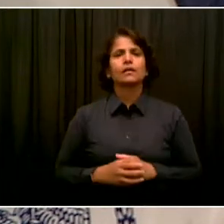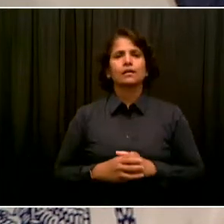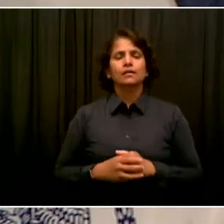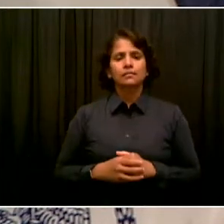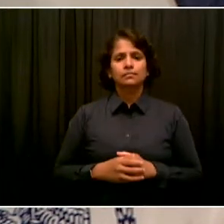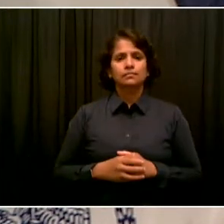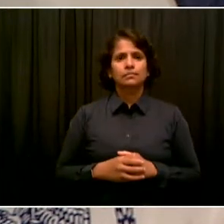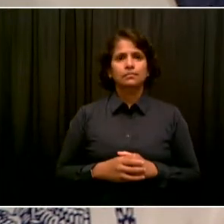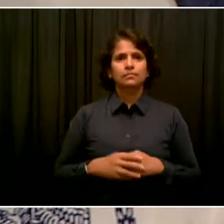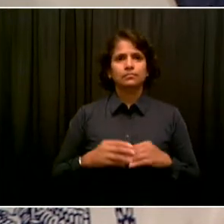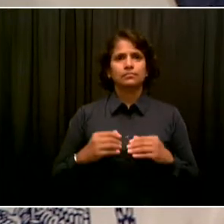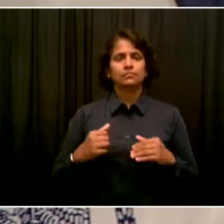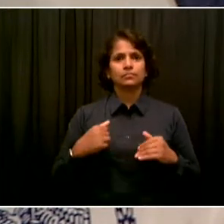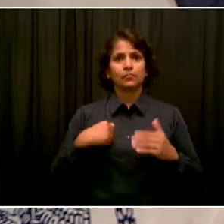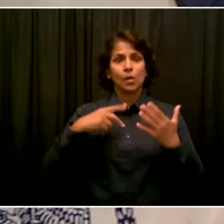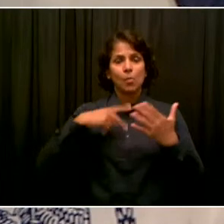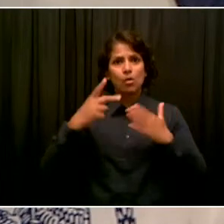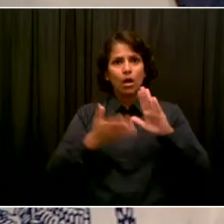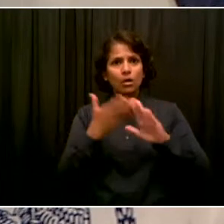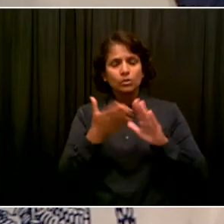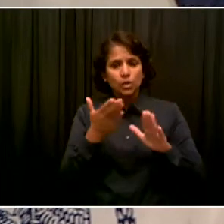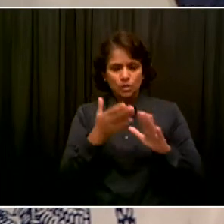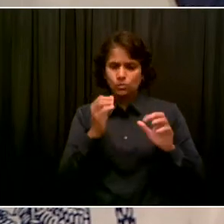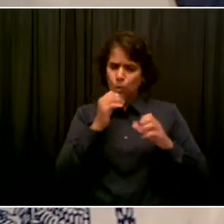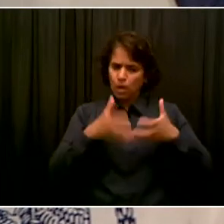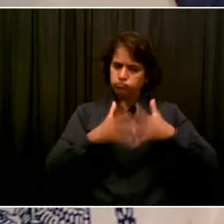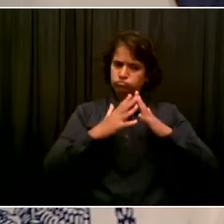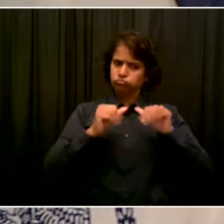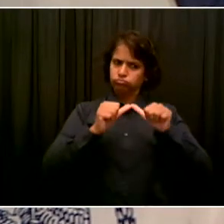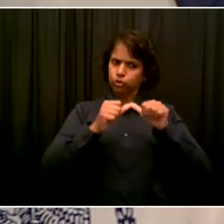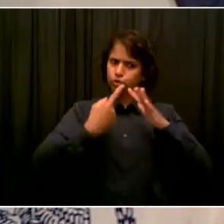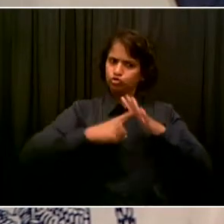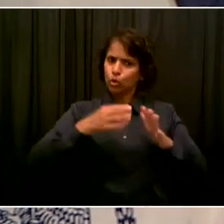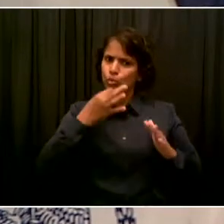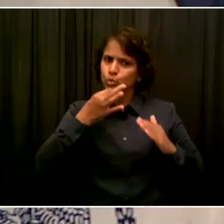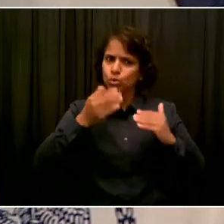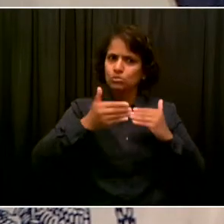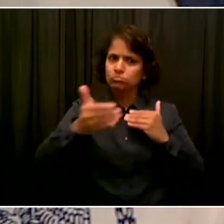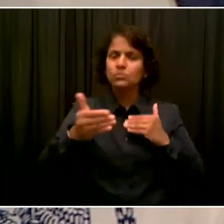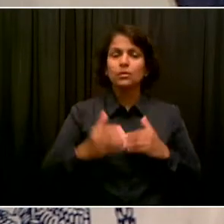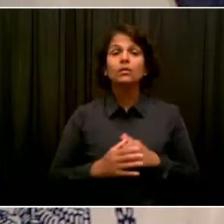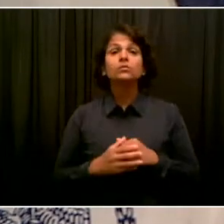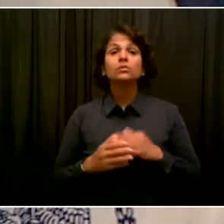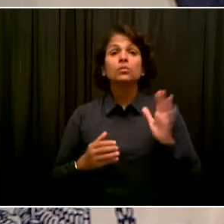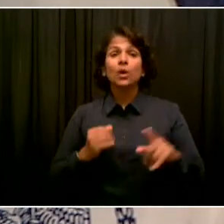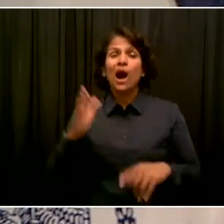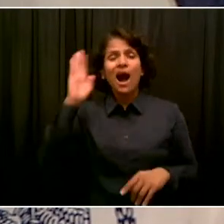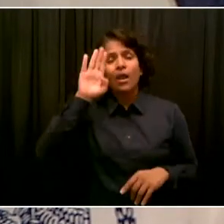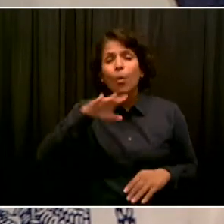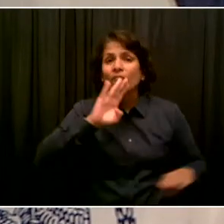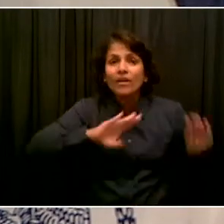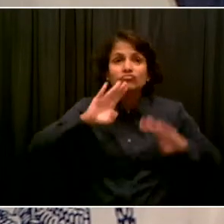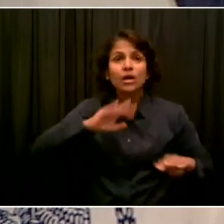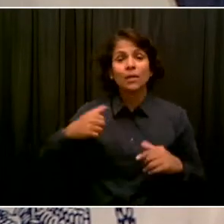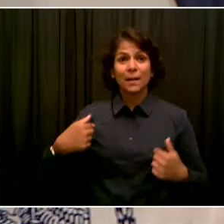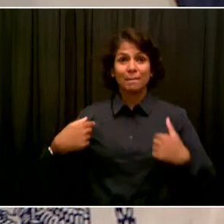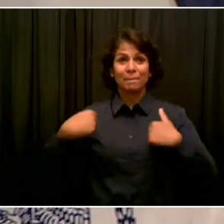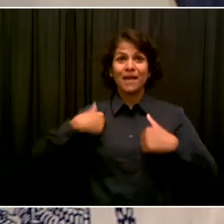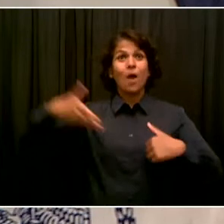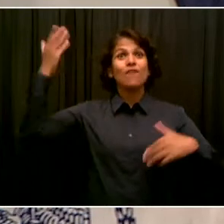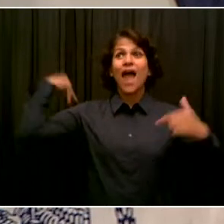shortly. It has to be up and running. So it's a tortured tale because it's caught up in COVID and caught up in